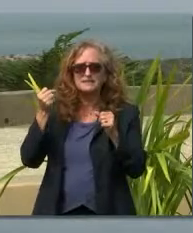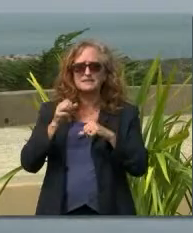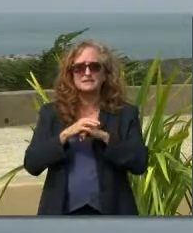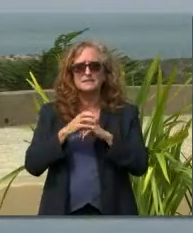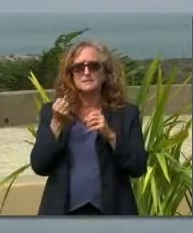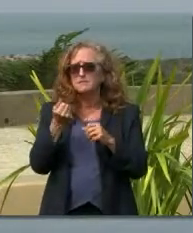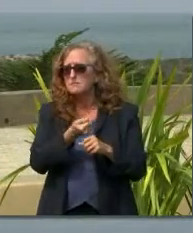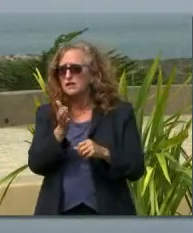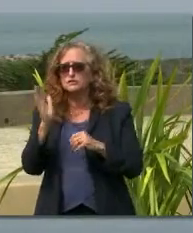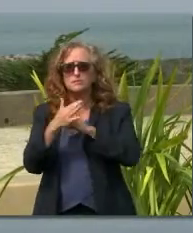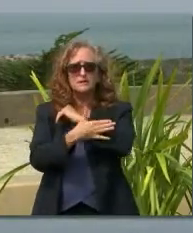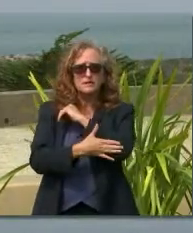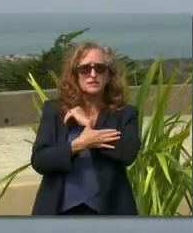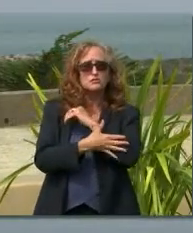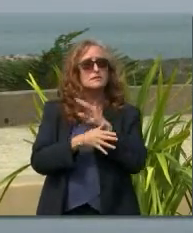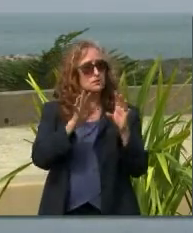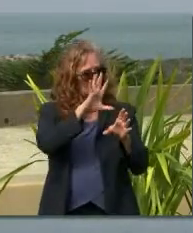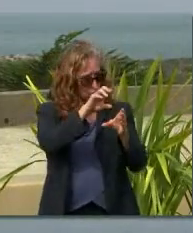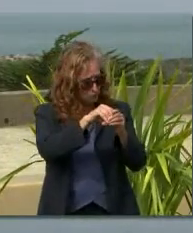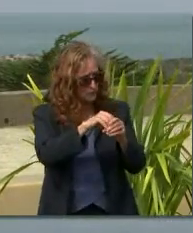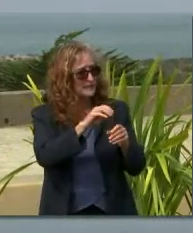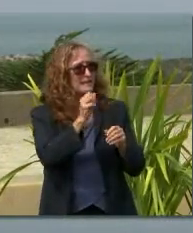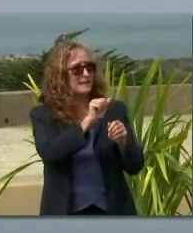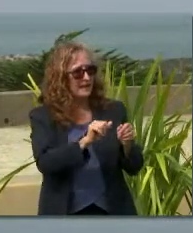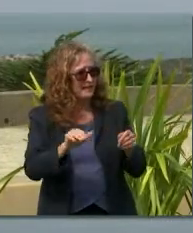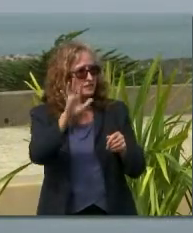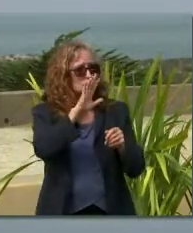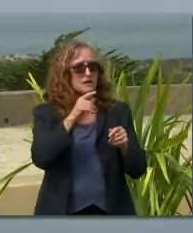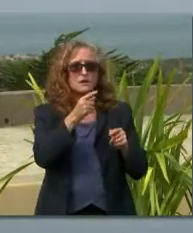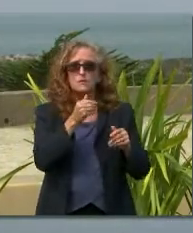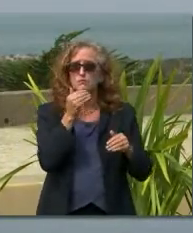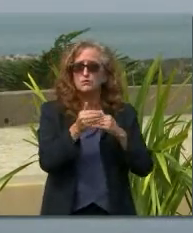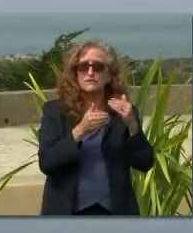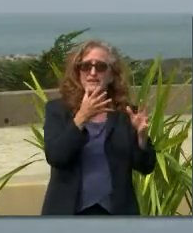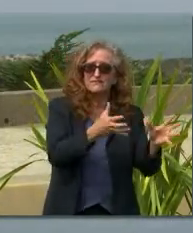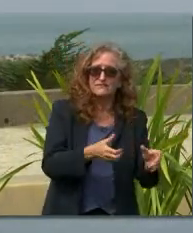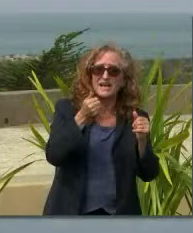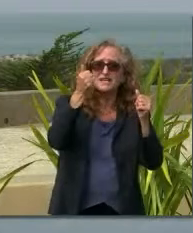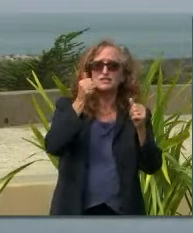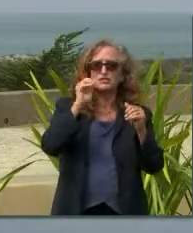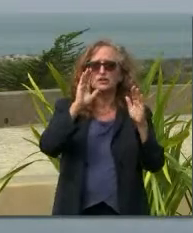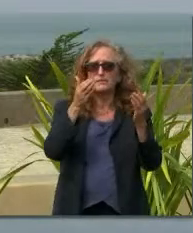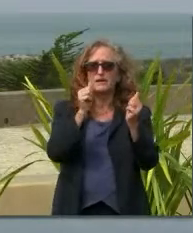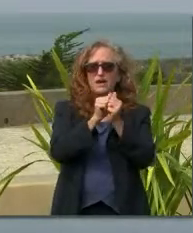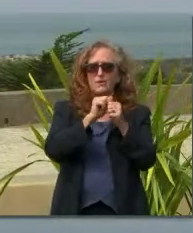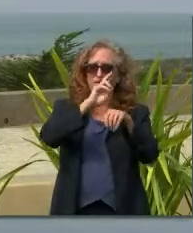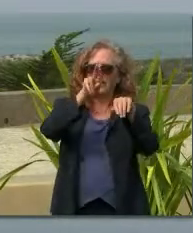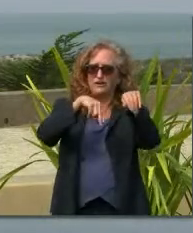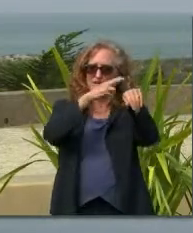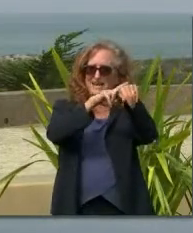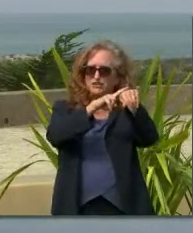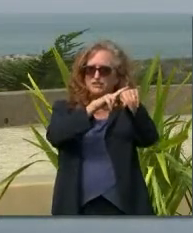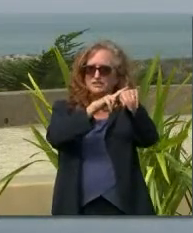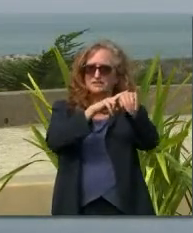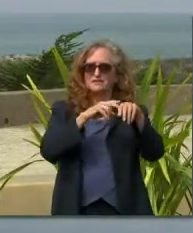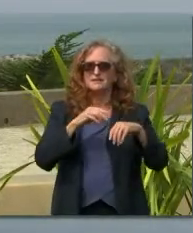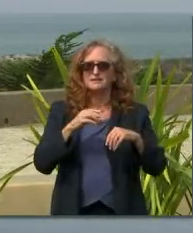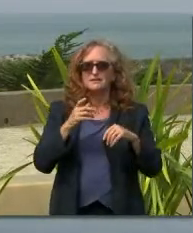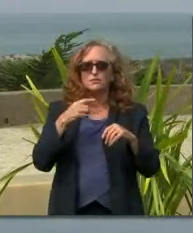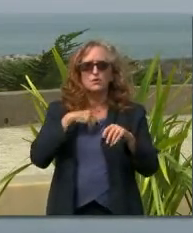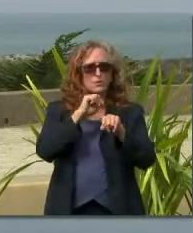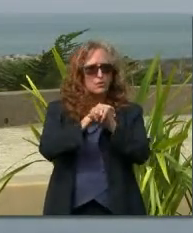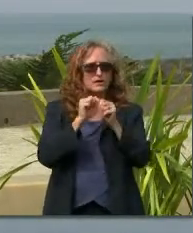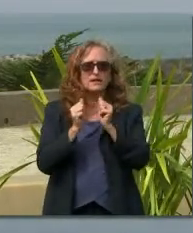provinces, including in Asia, that are moving faster than their nation states that they belong to. So we have consortiums